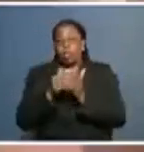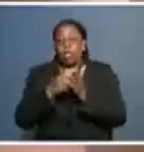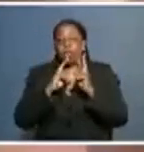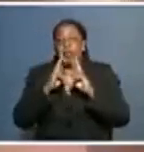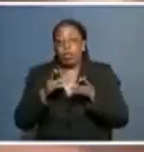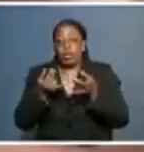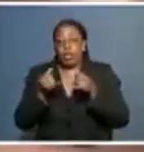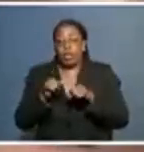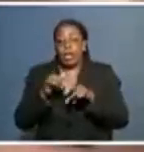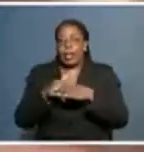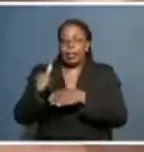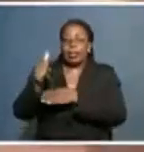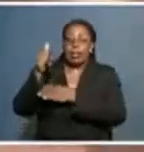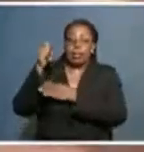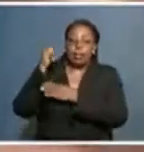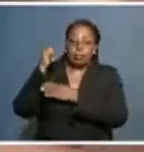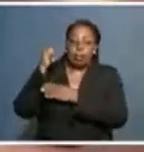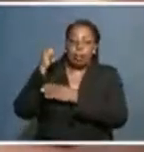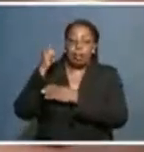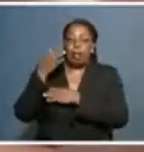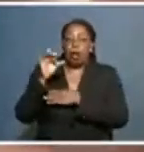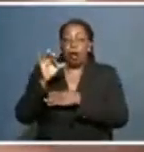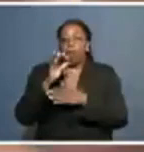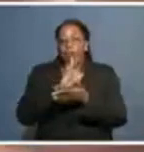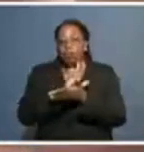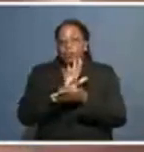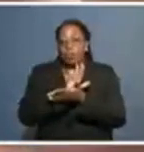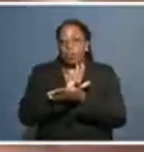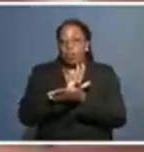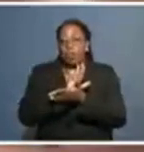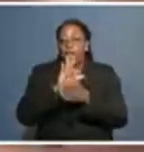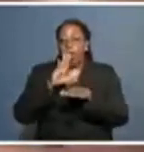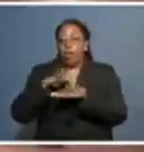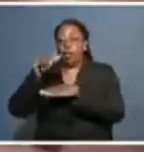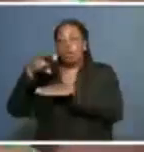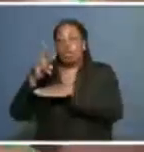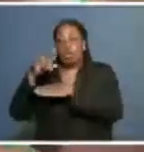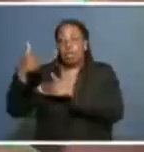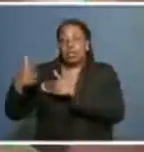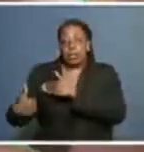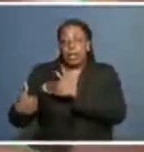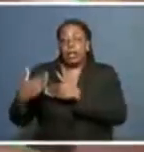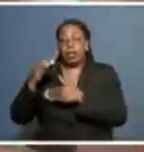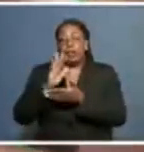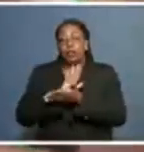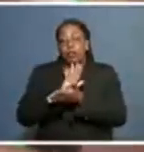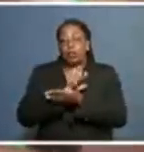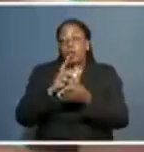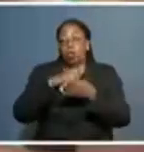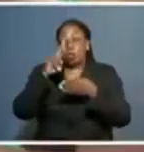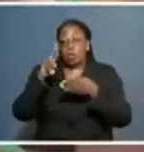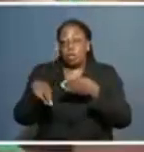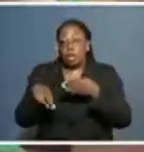occurred at the rear of the campus on the junior side of the property, which resulted